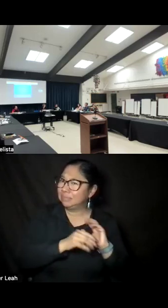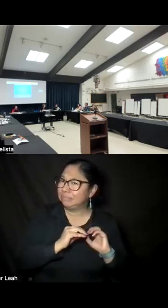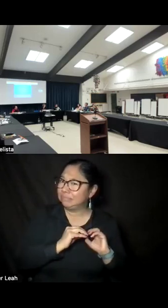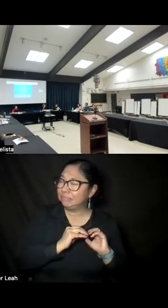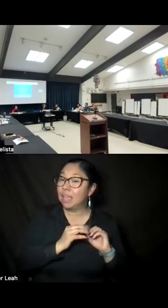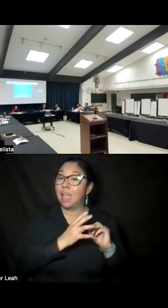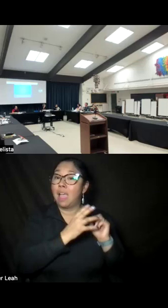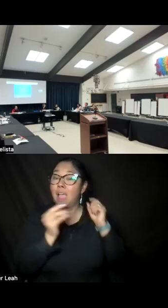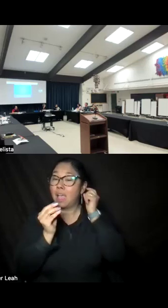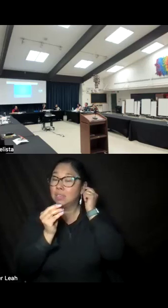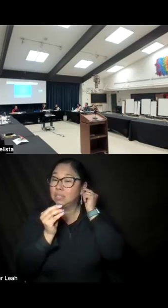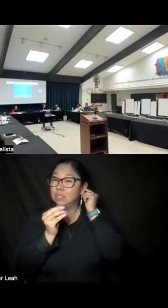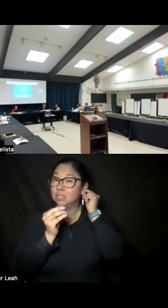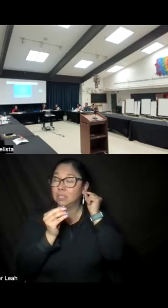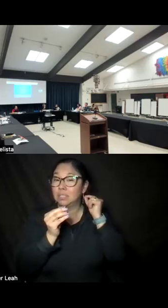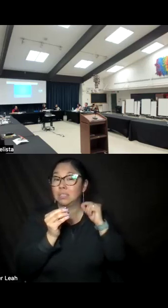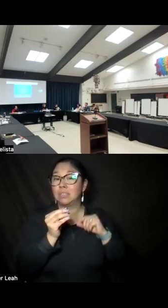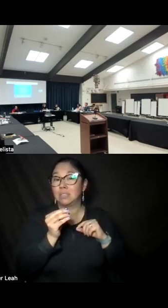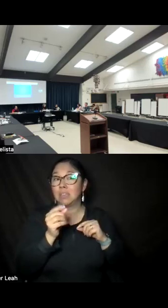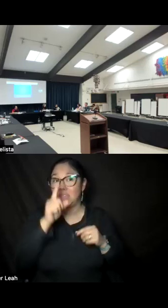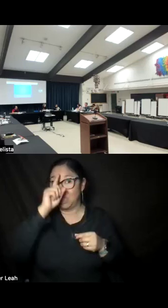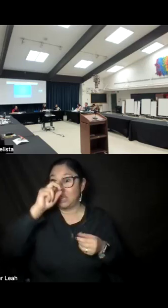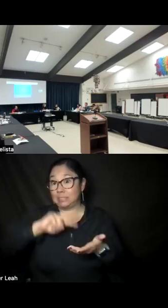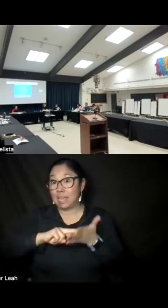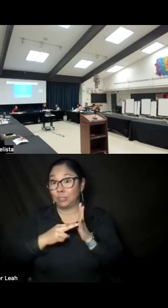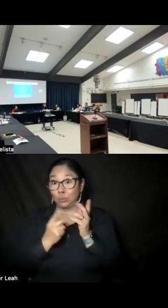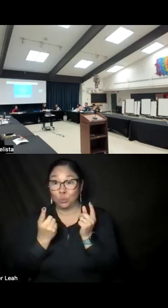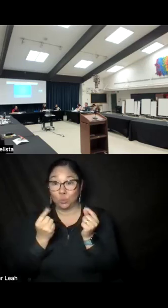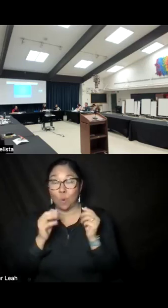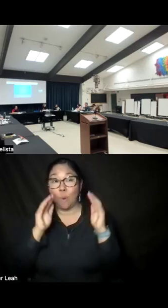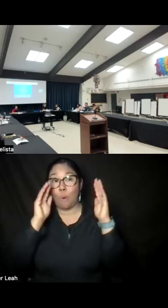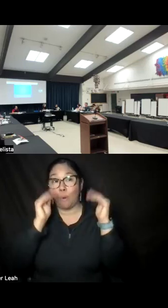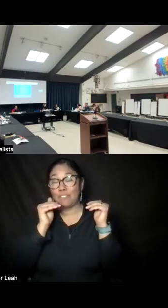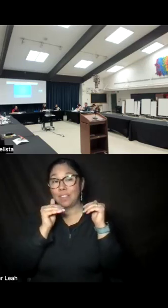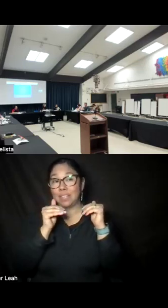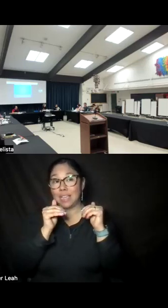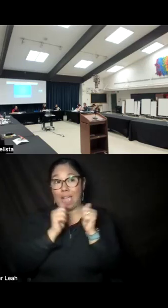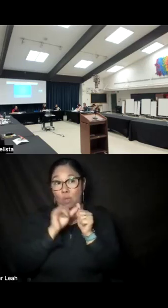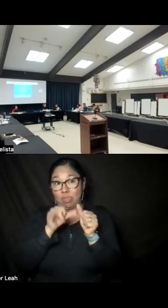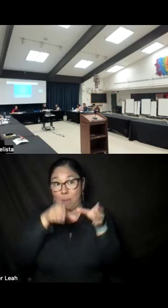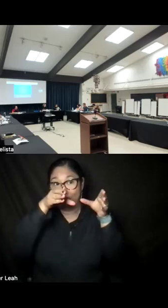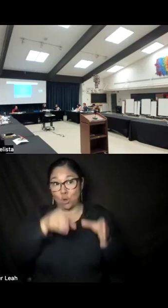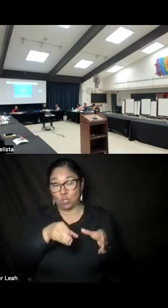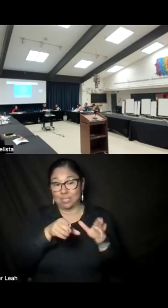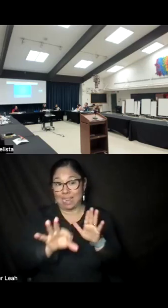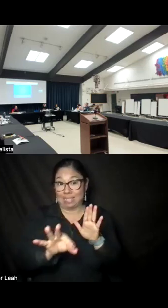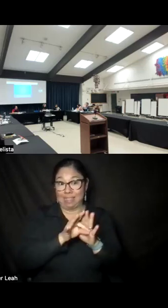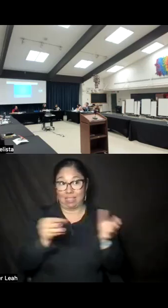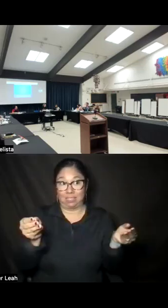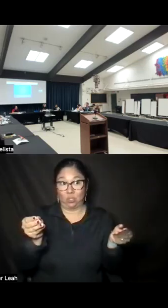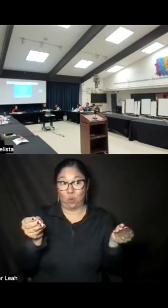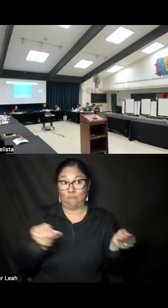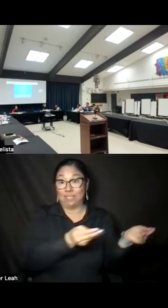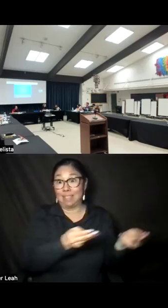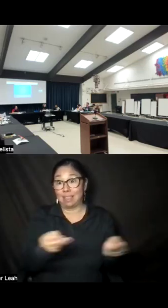And so the intent will be that hopefully whatever way the person who we elects to facilitate will